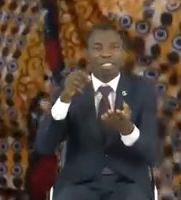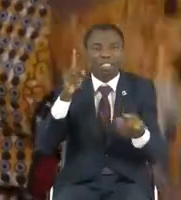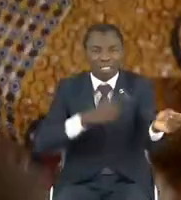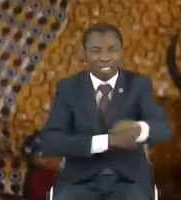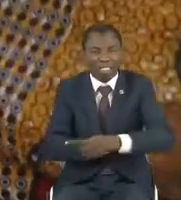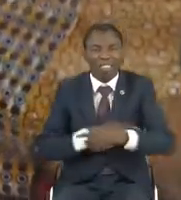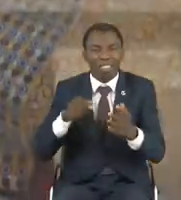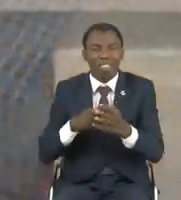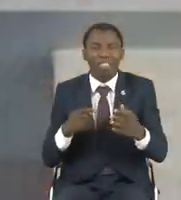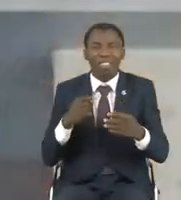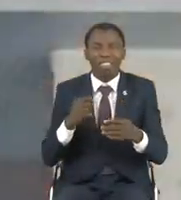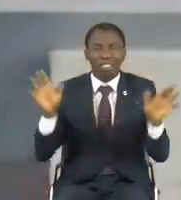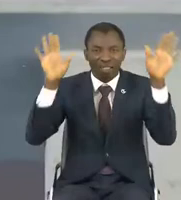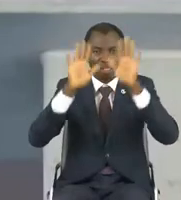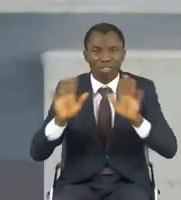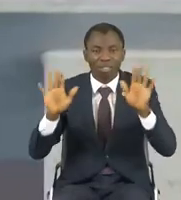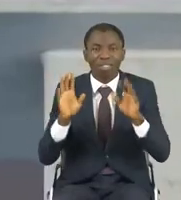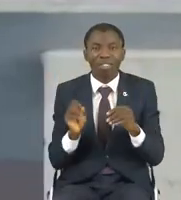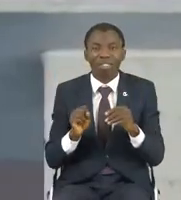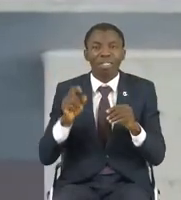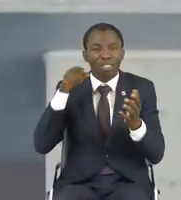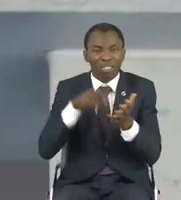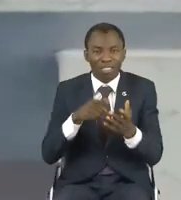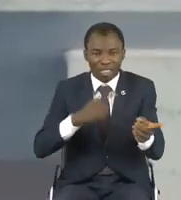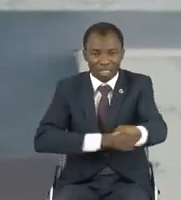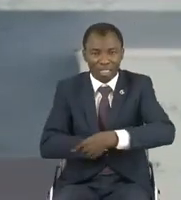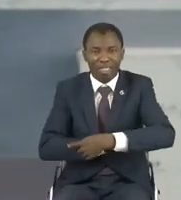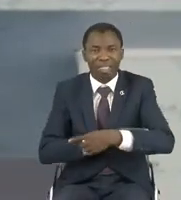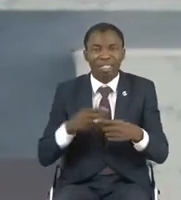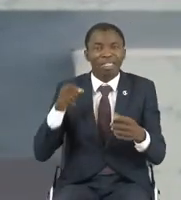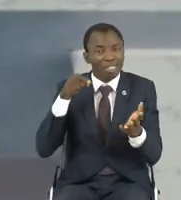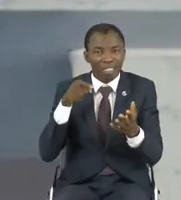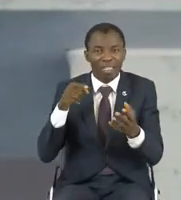day, this sunshine day, and this